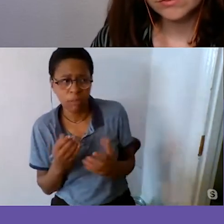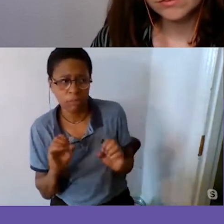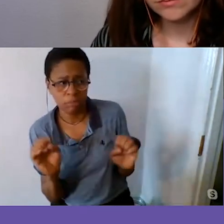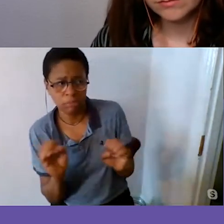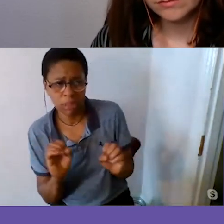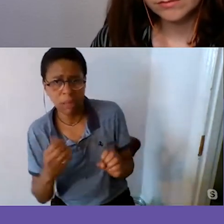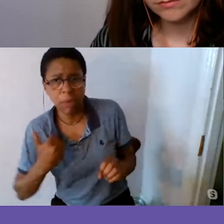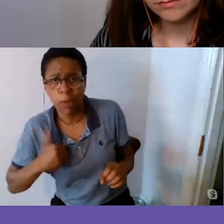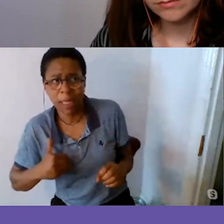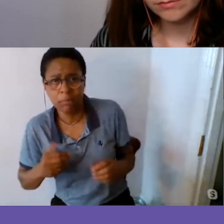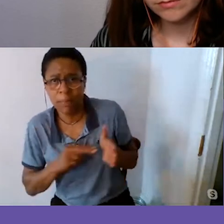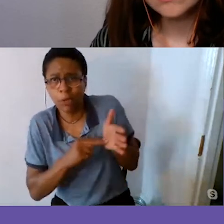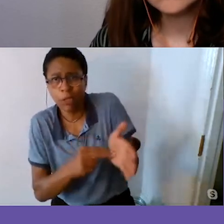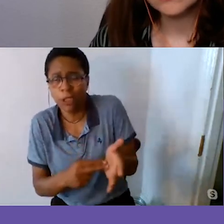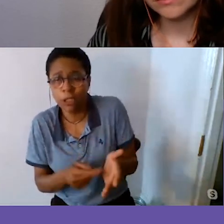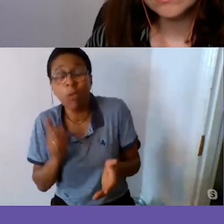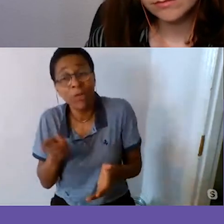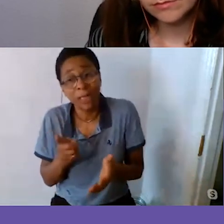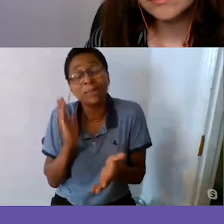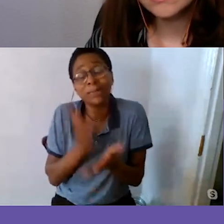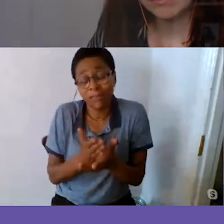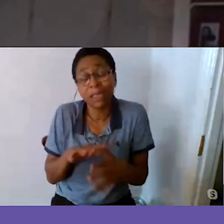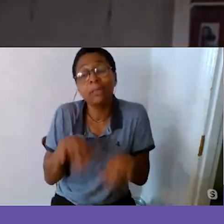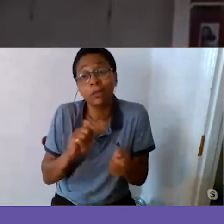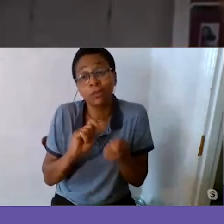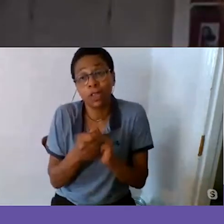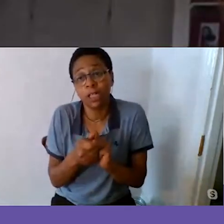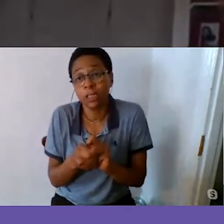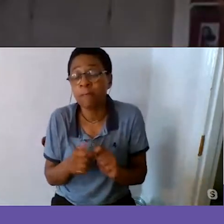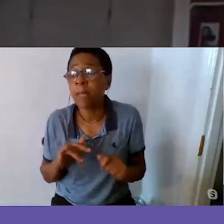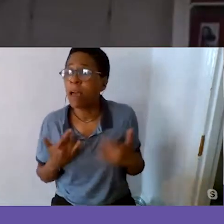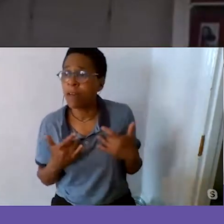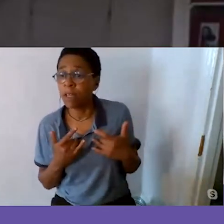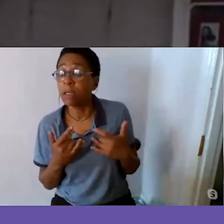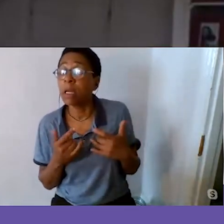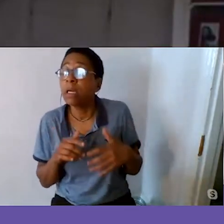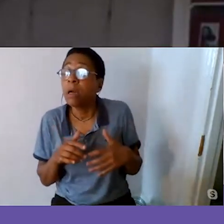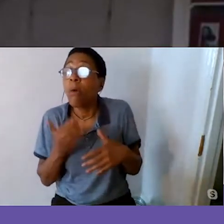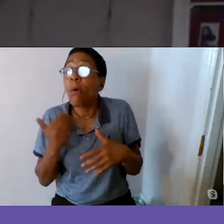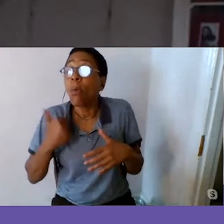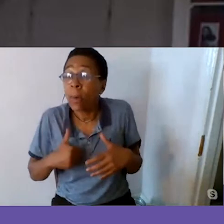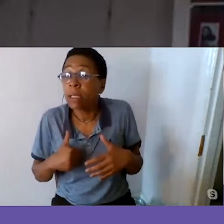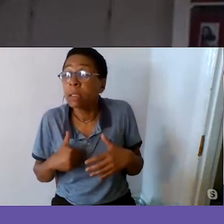region. So I think that is definitely something that's changing. I definitely feel like there's been some sort of momentum that women